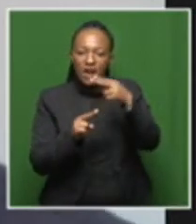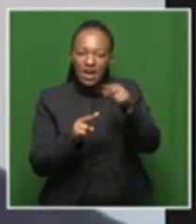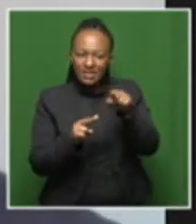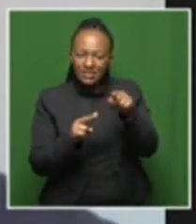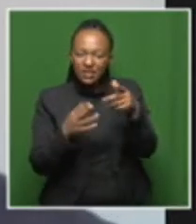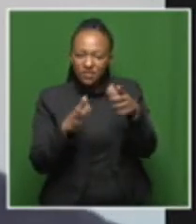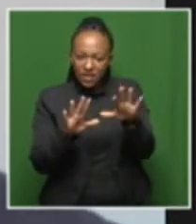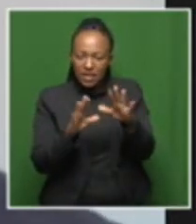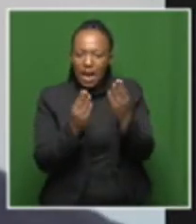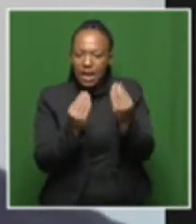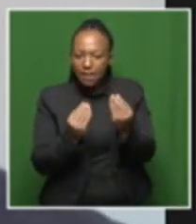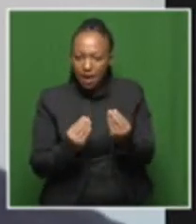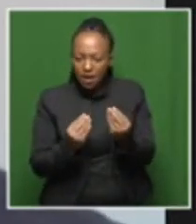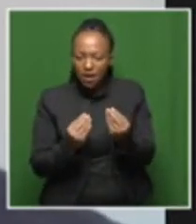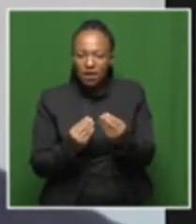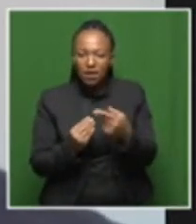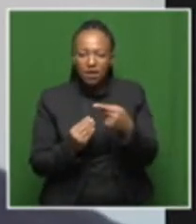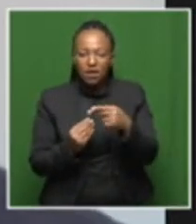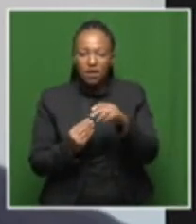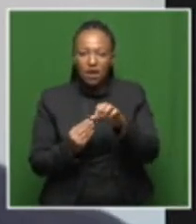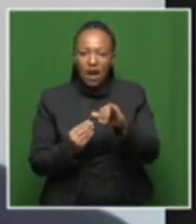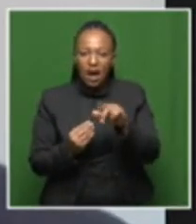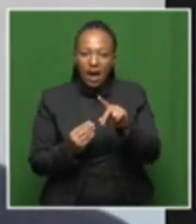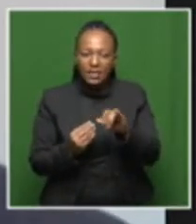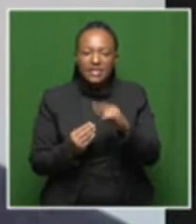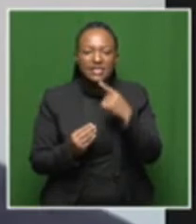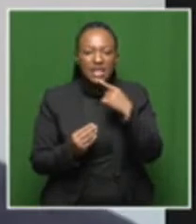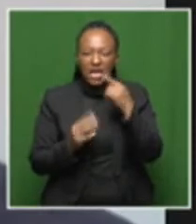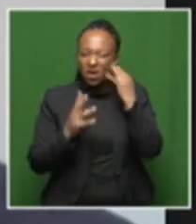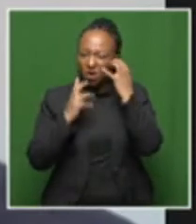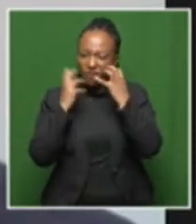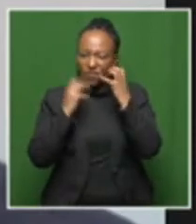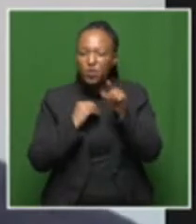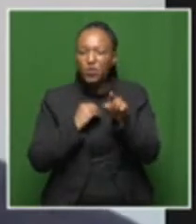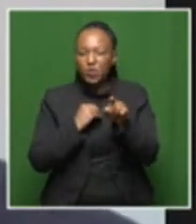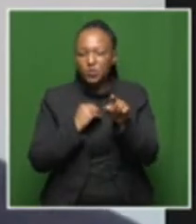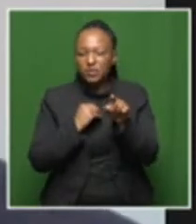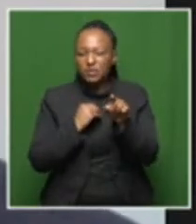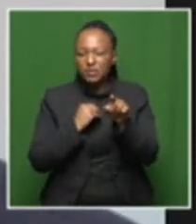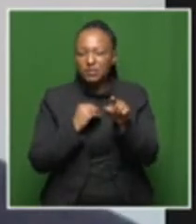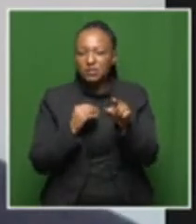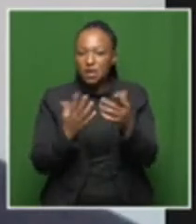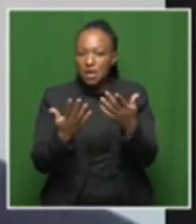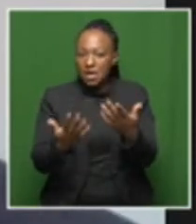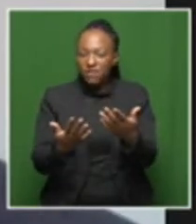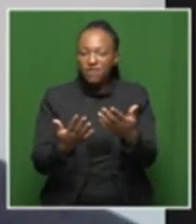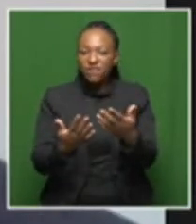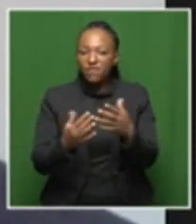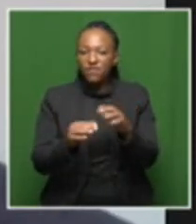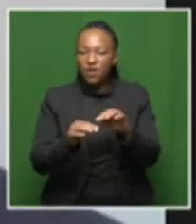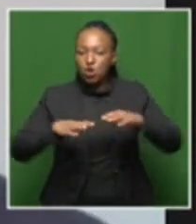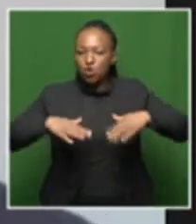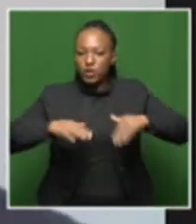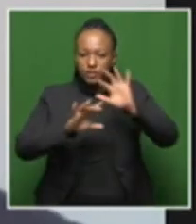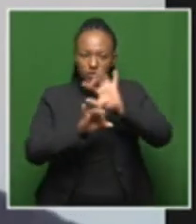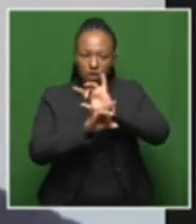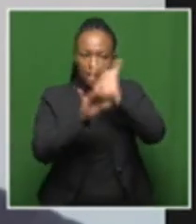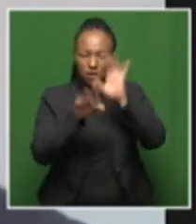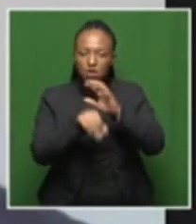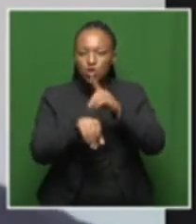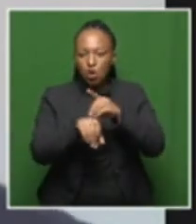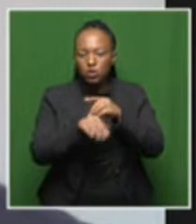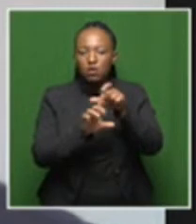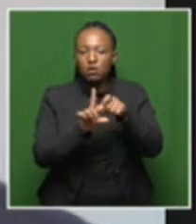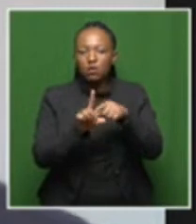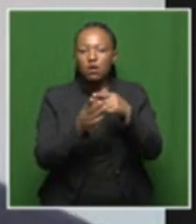there. So Heidi is saying it's a bit confusing. Maybe if Heidi has not been clarified, Dr. Chris can take